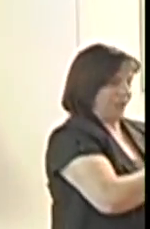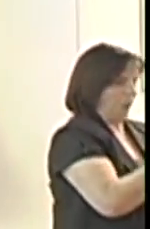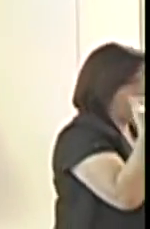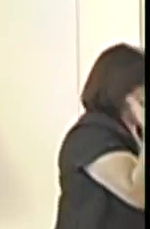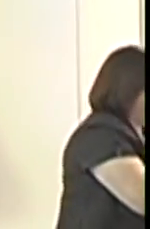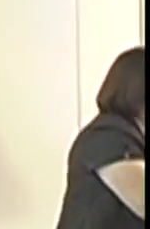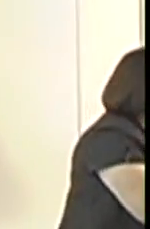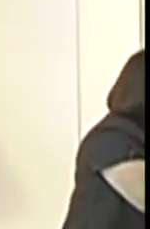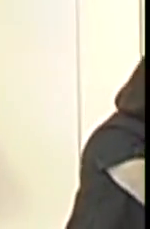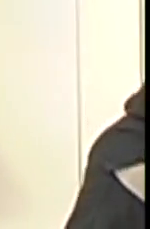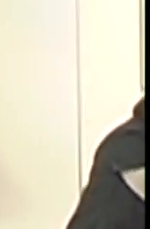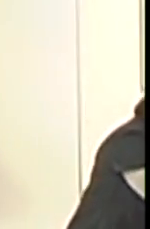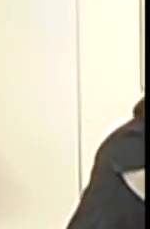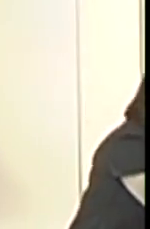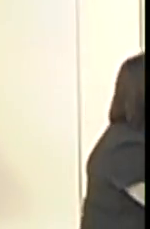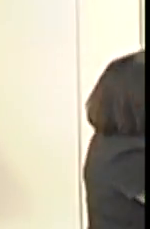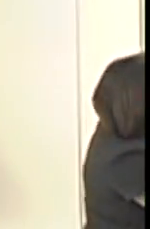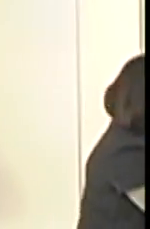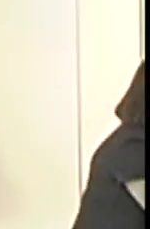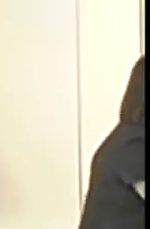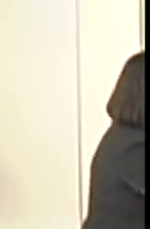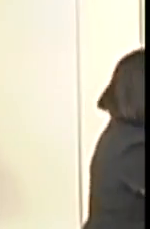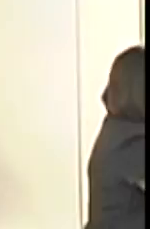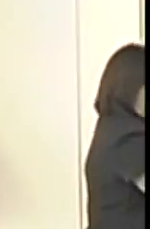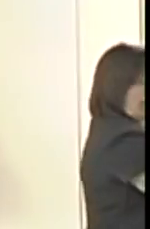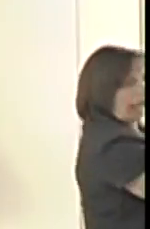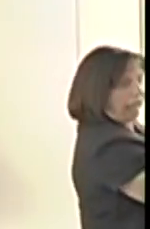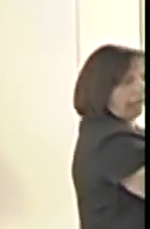similar developmental schedules for sign and speech.